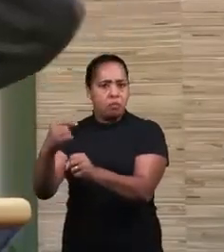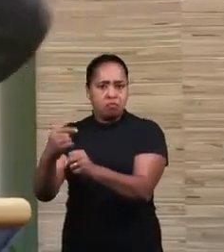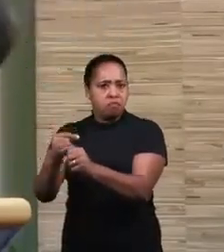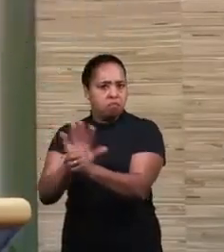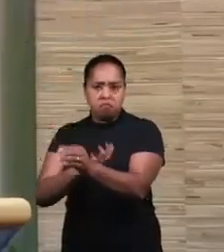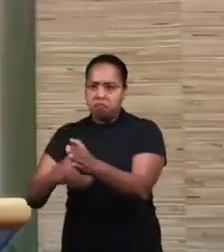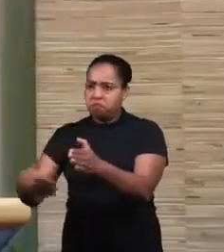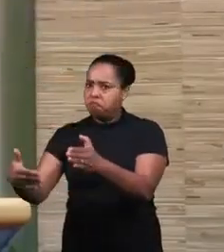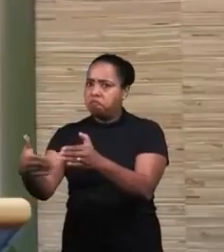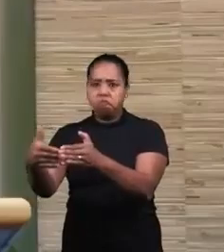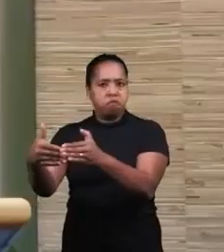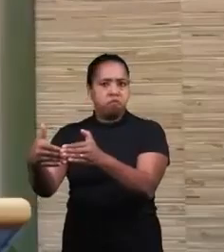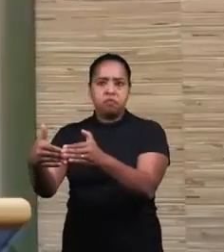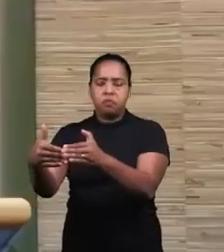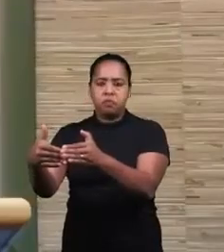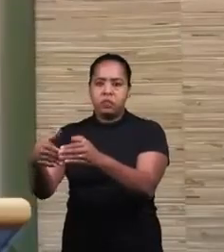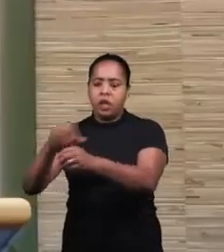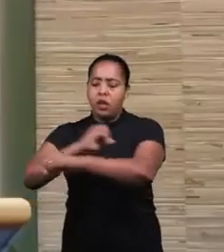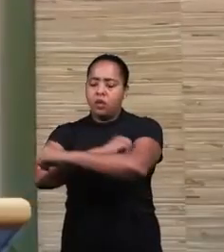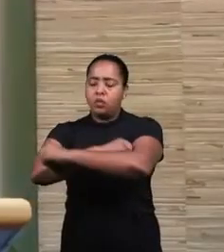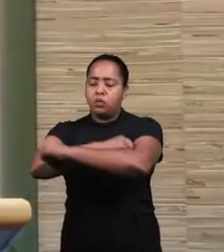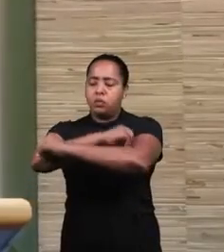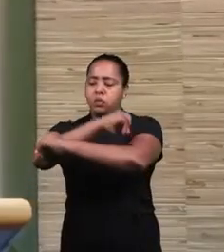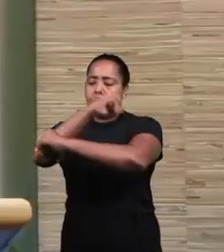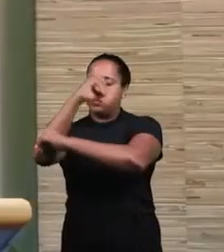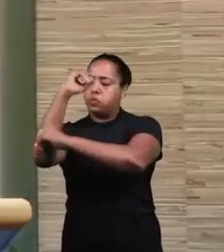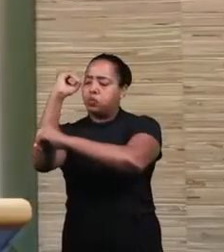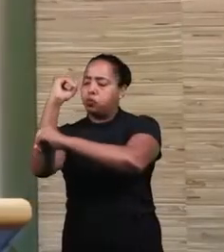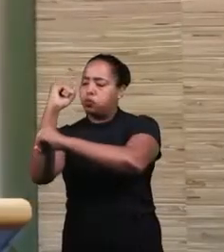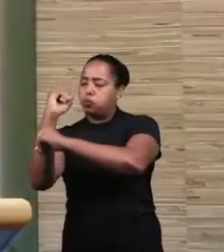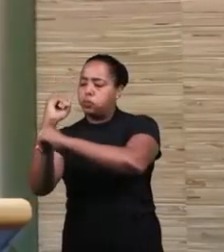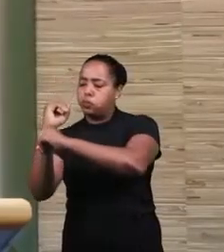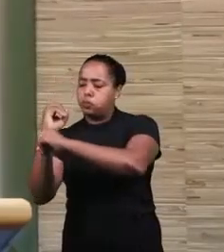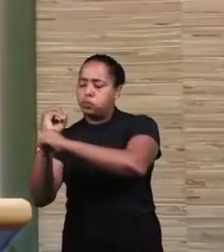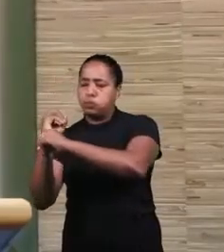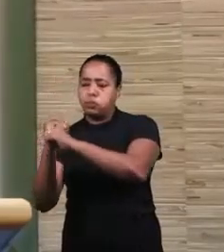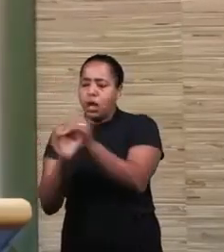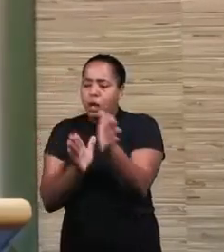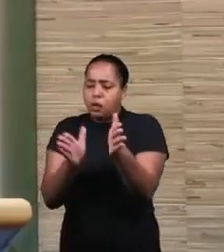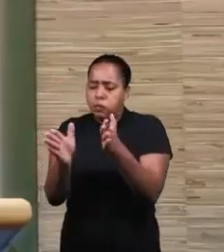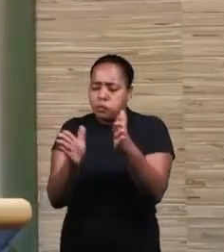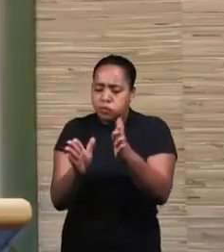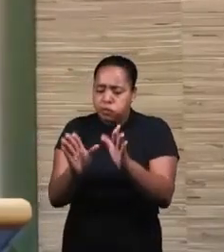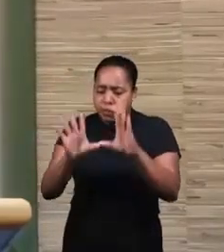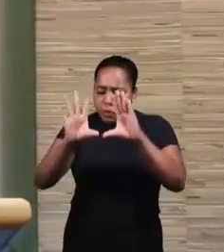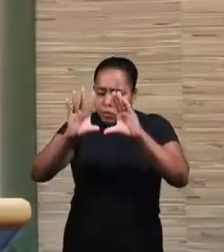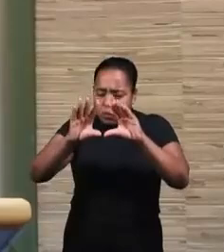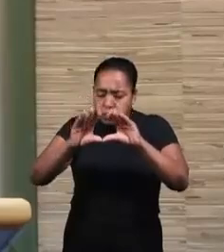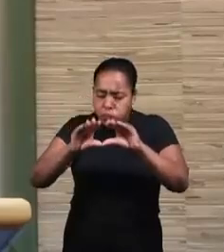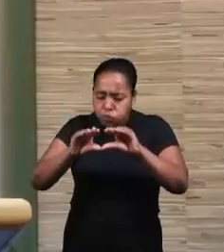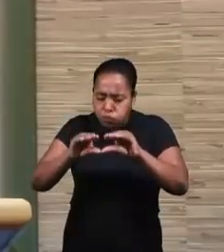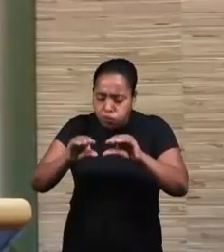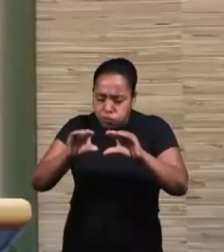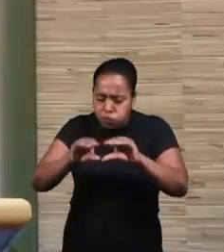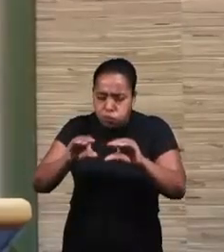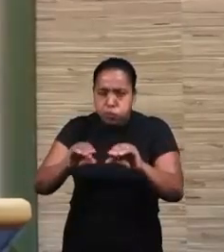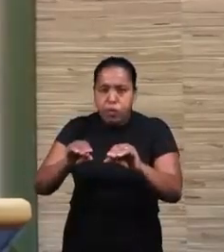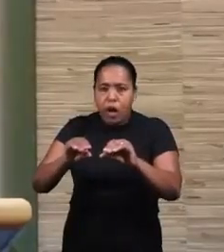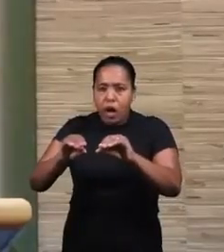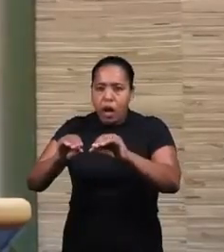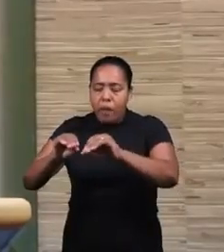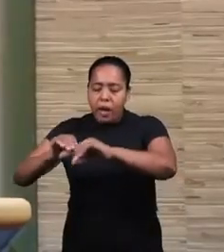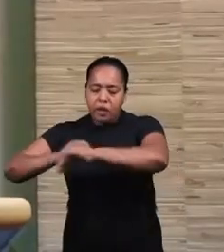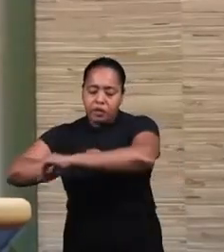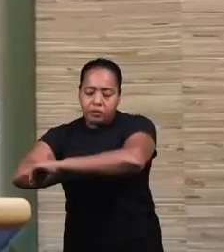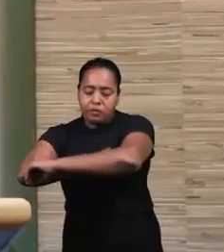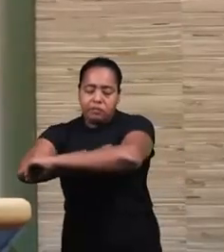work, its completeness. The sunset, the period of darkness, when a new day will